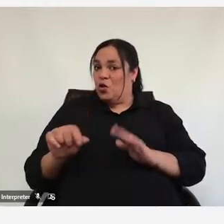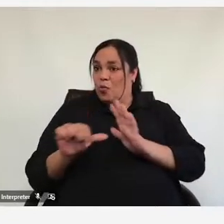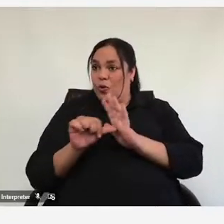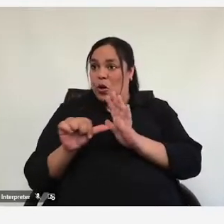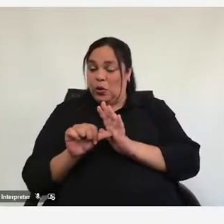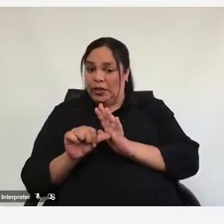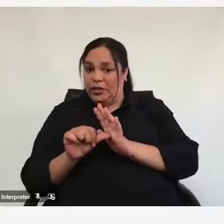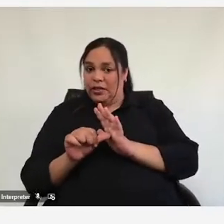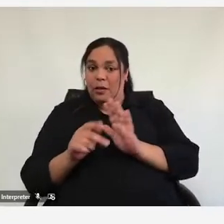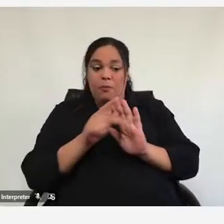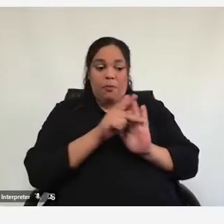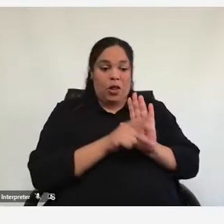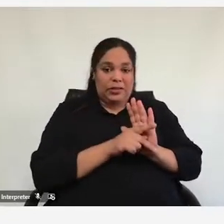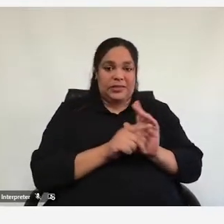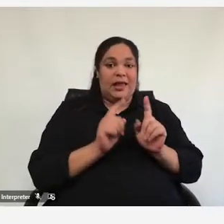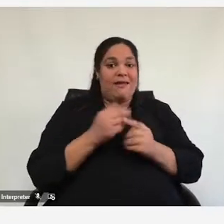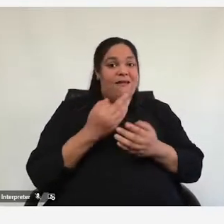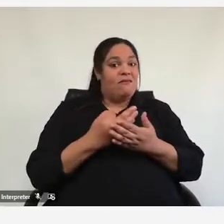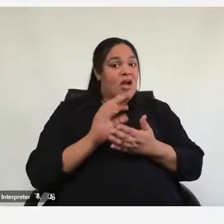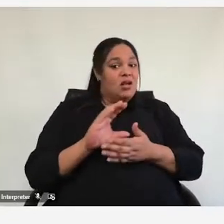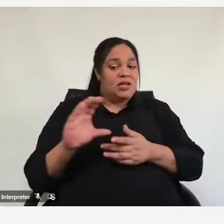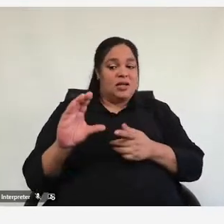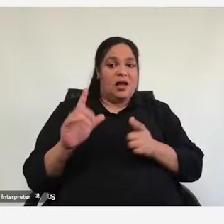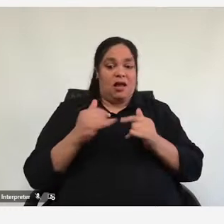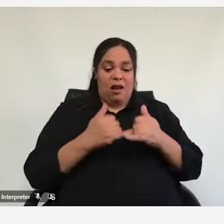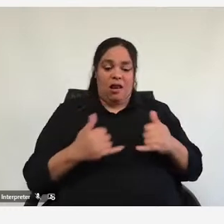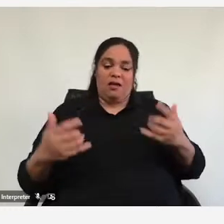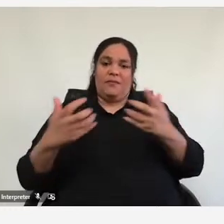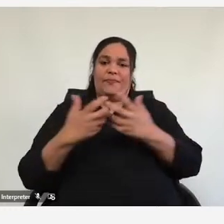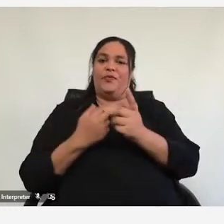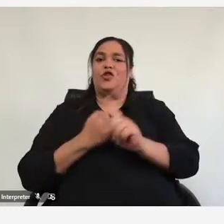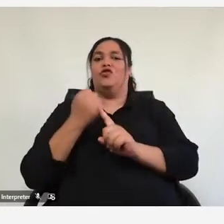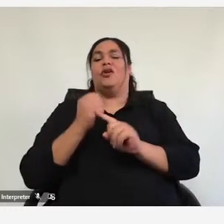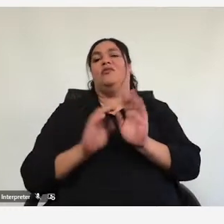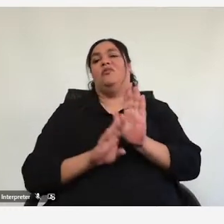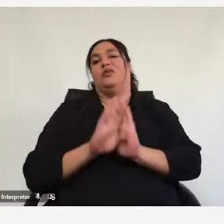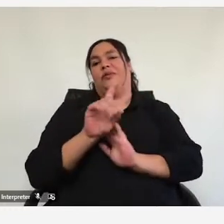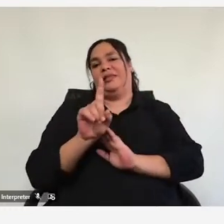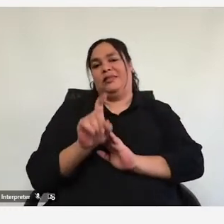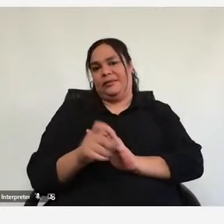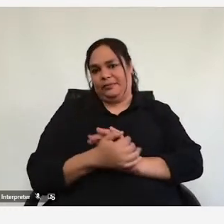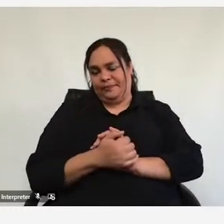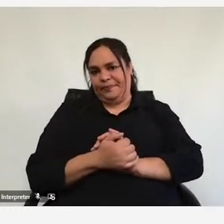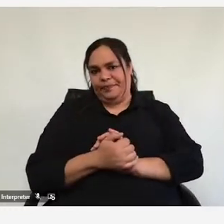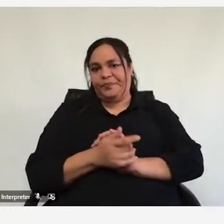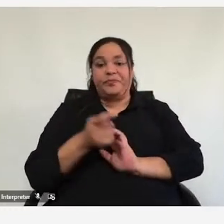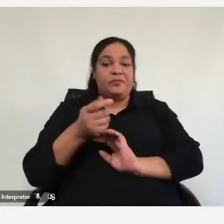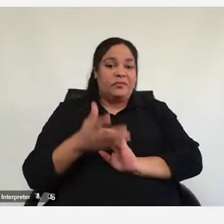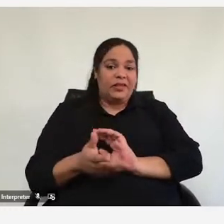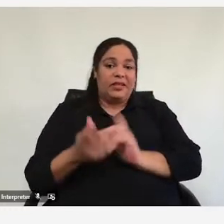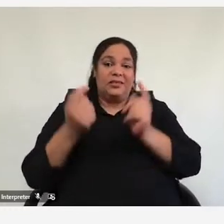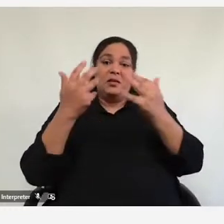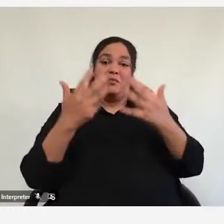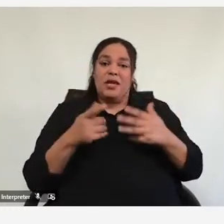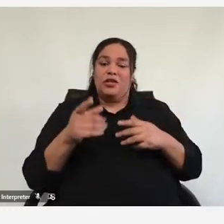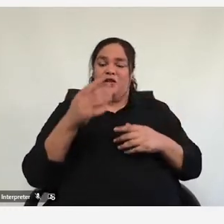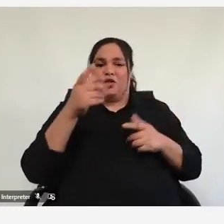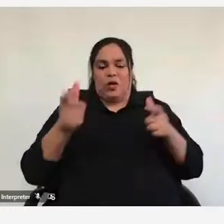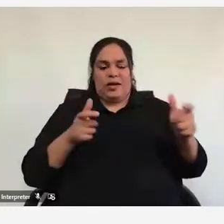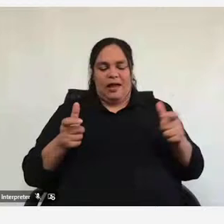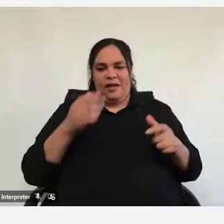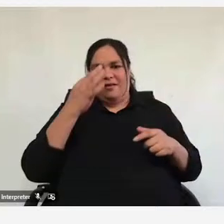priorities, policies, and funding align to drive prosperity. Speaker, a budget is a government's